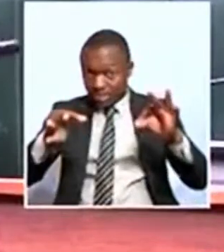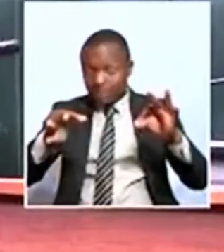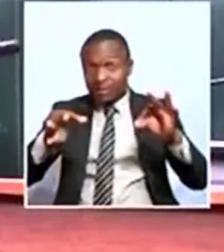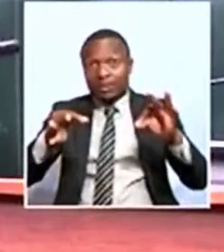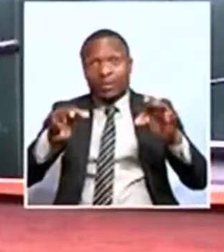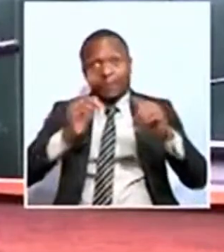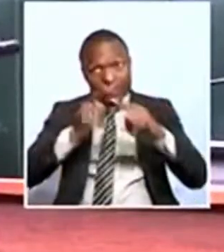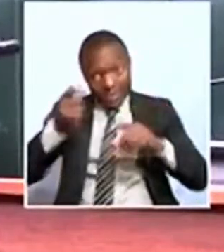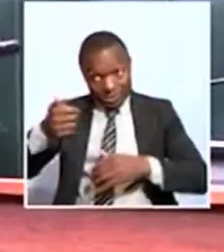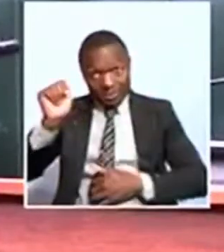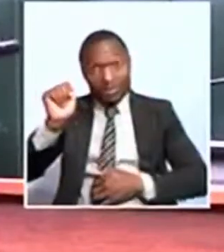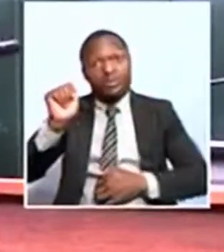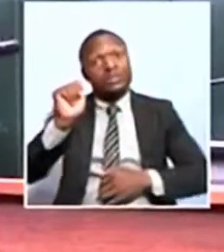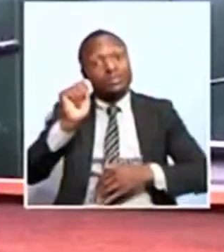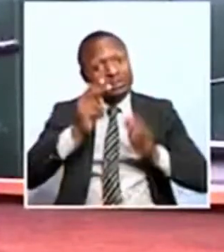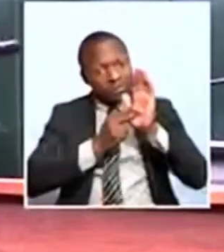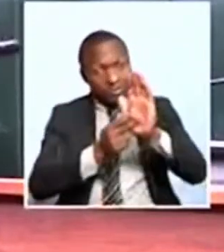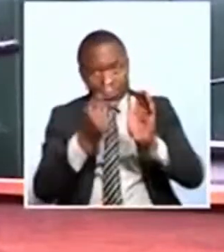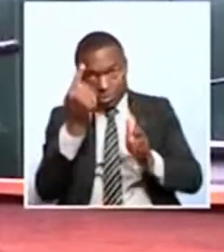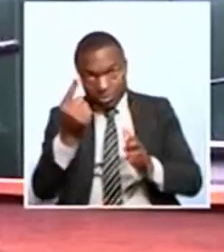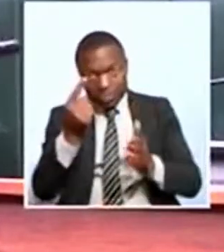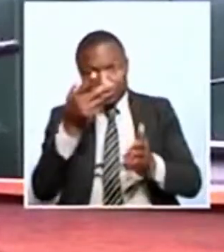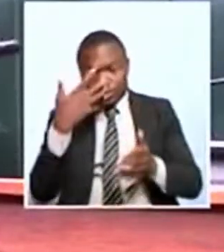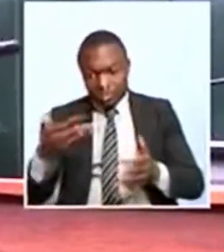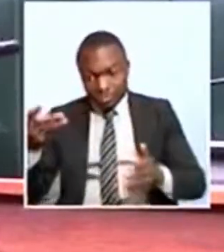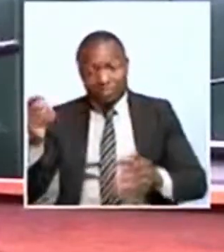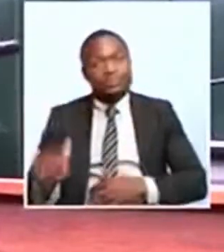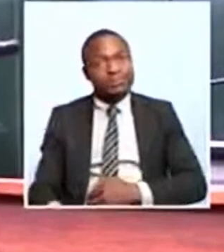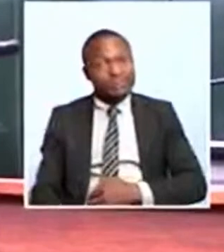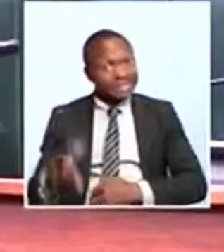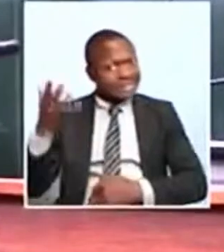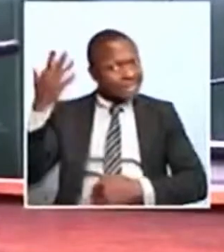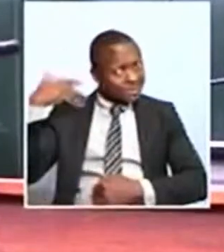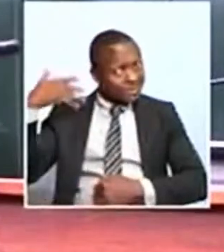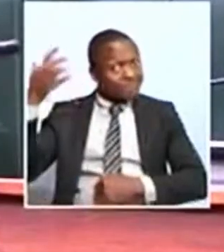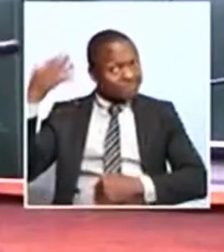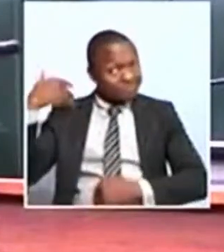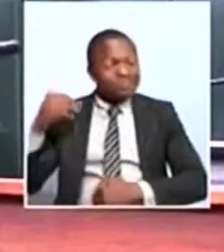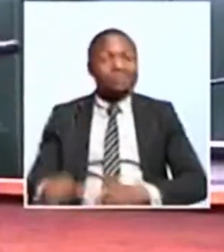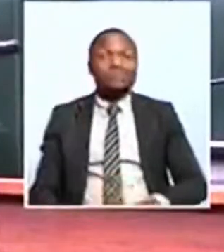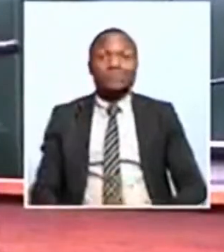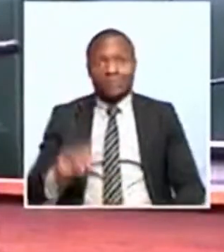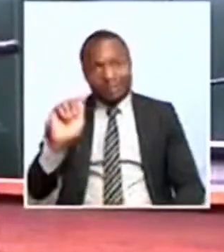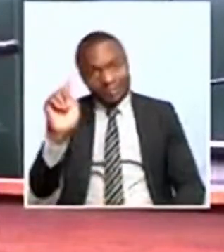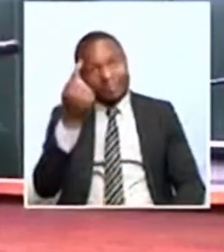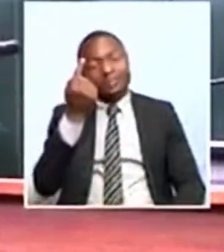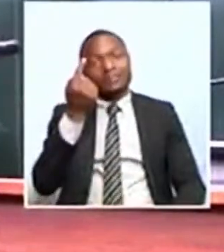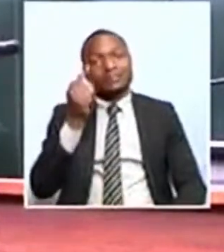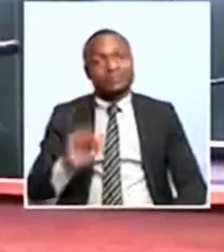confirmed one thing that in the past, first of all,